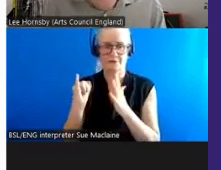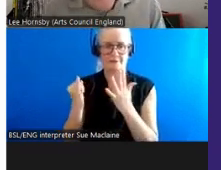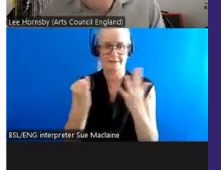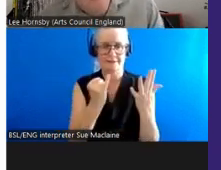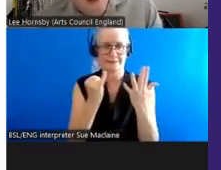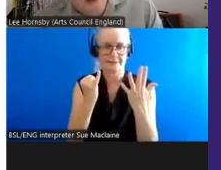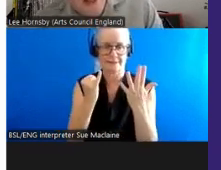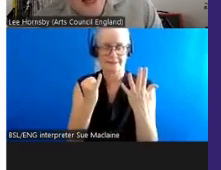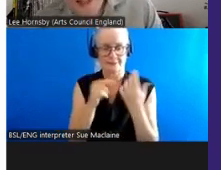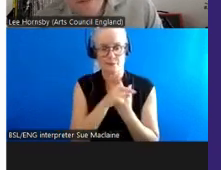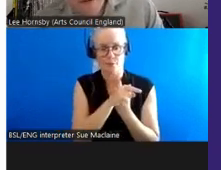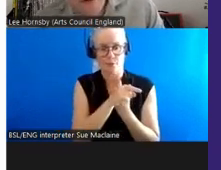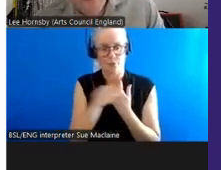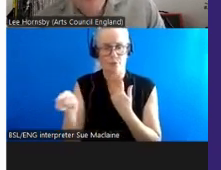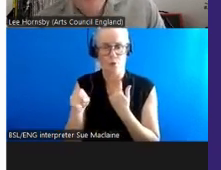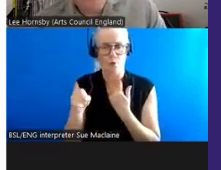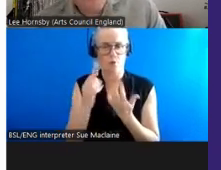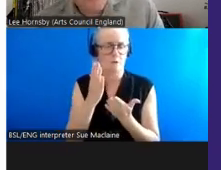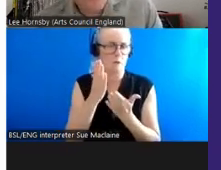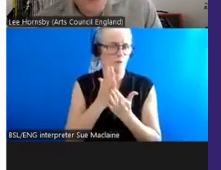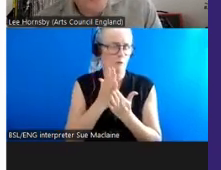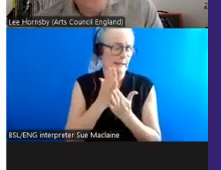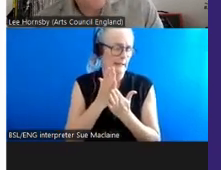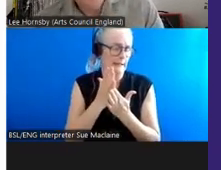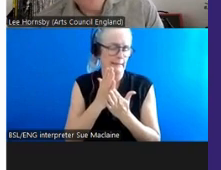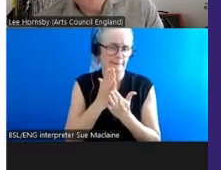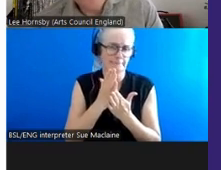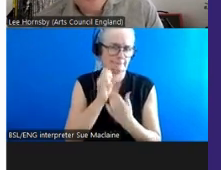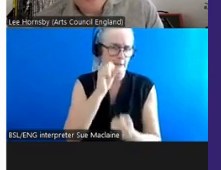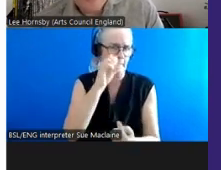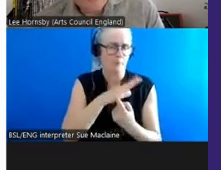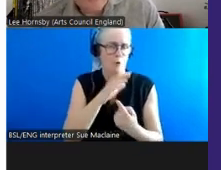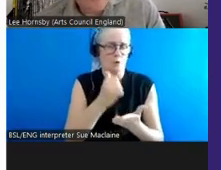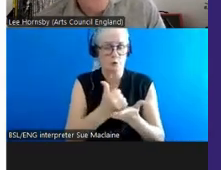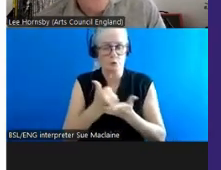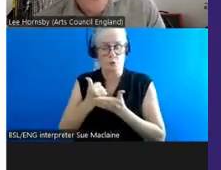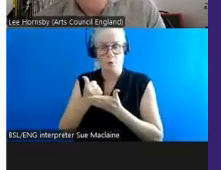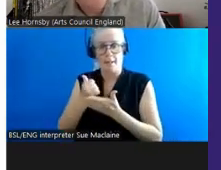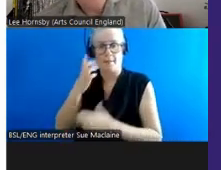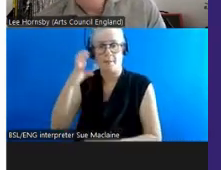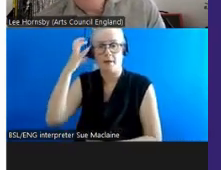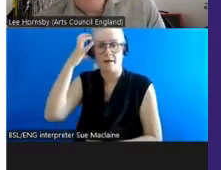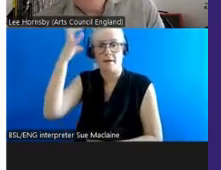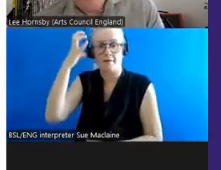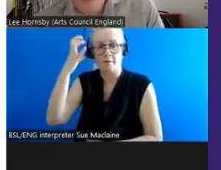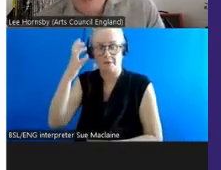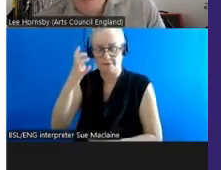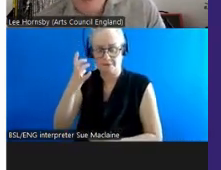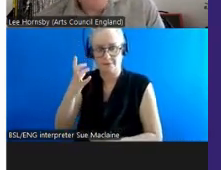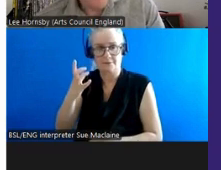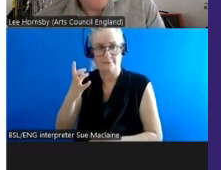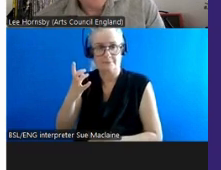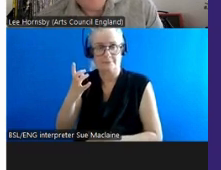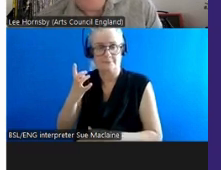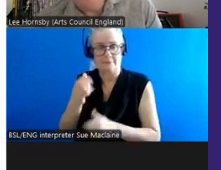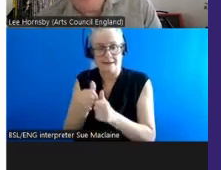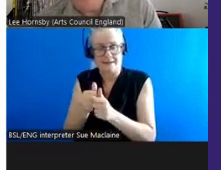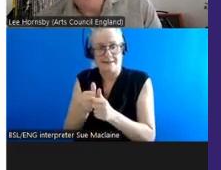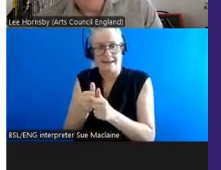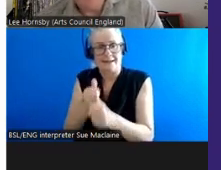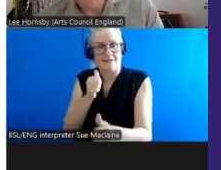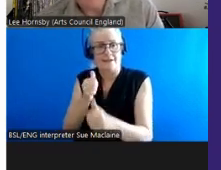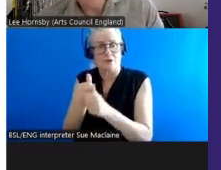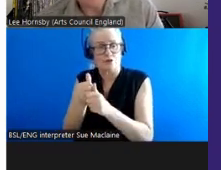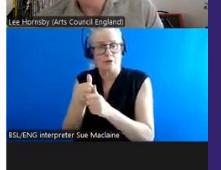delivery asset for government for their industrial strategy and for creative industries growth. That 150 million is the Creative